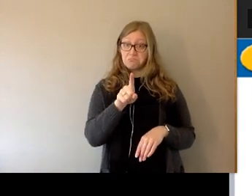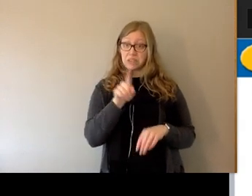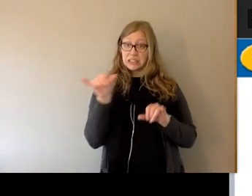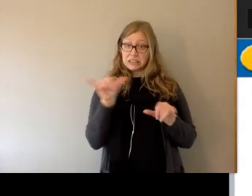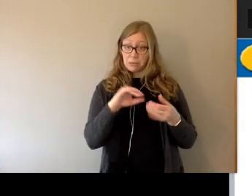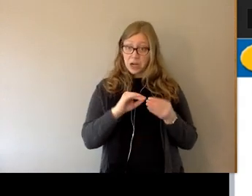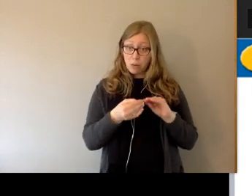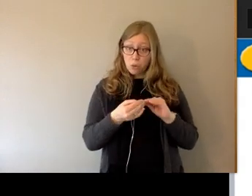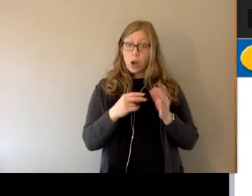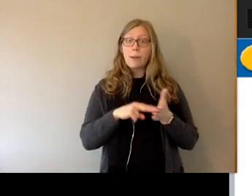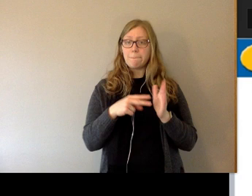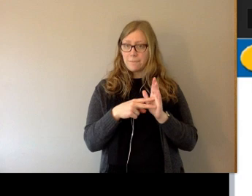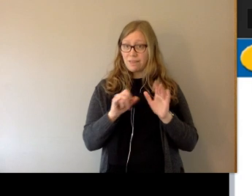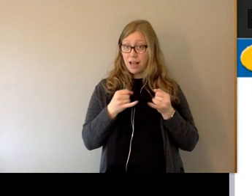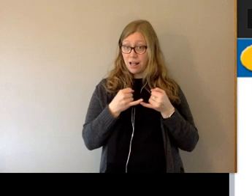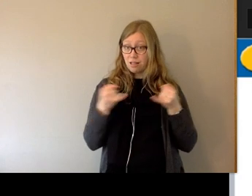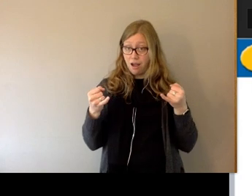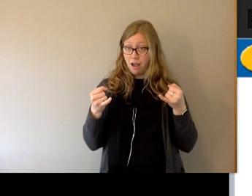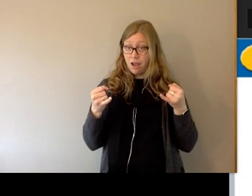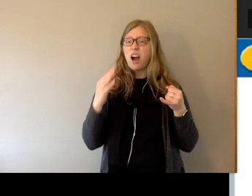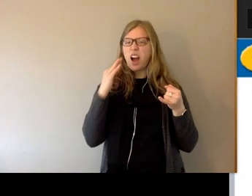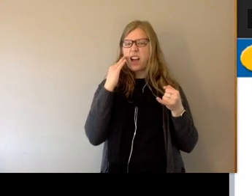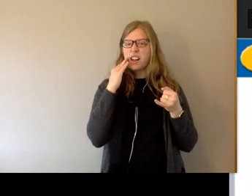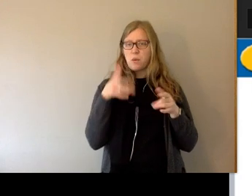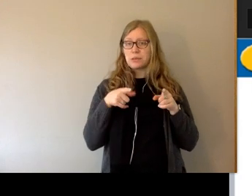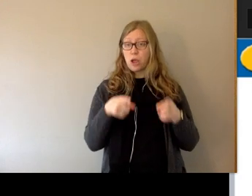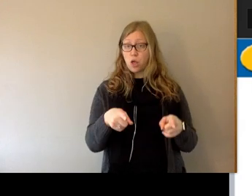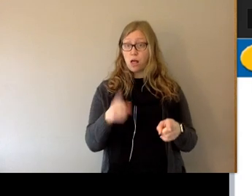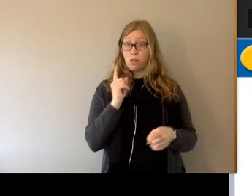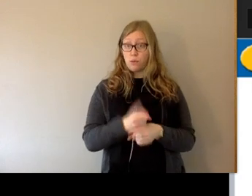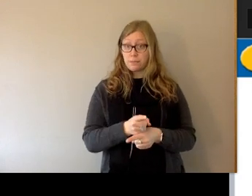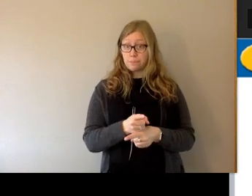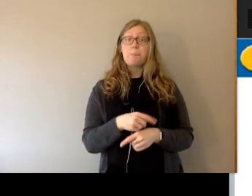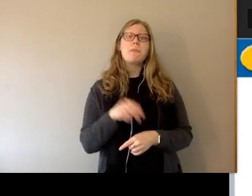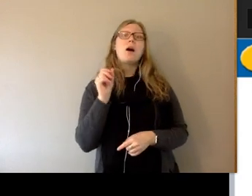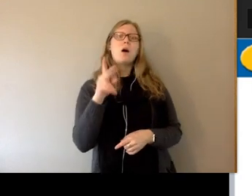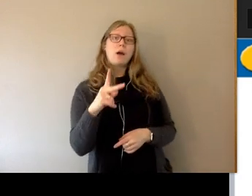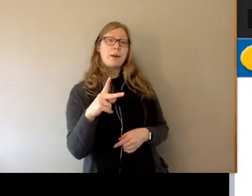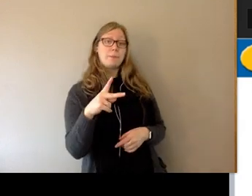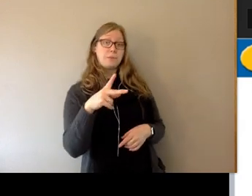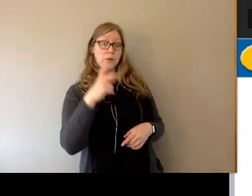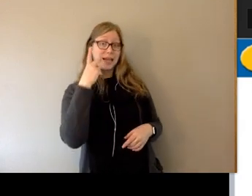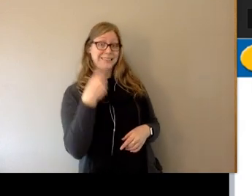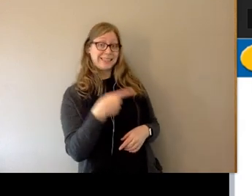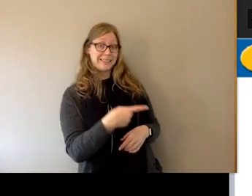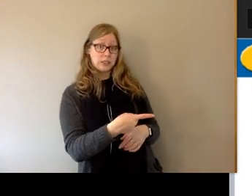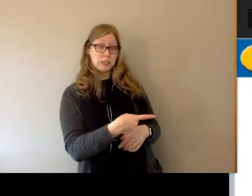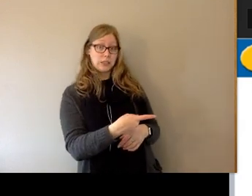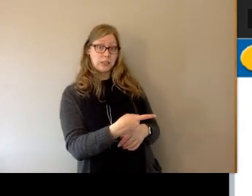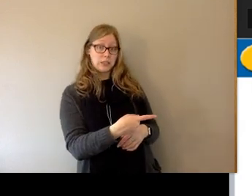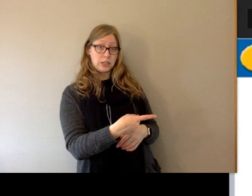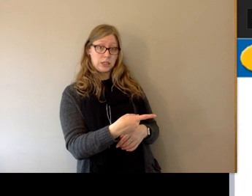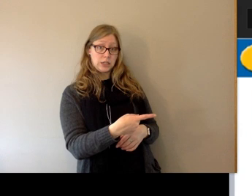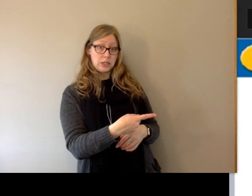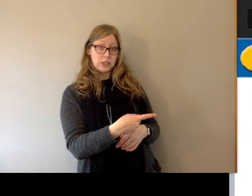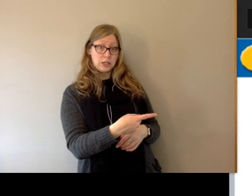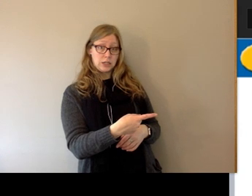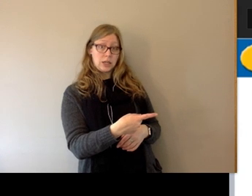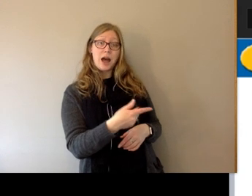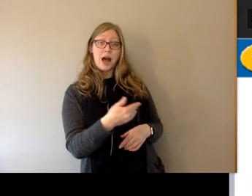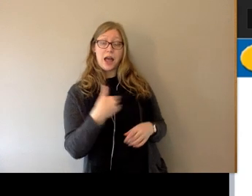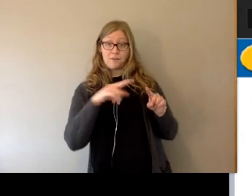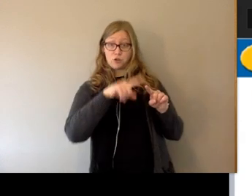it shows me that this line transverses the other two sides, and I want to show that it is parallel to BC. Well, I can do that